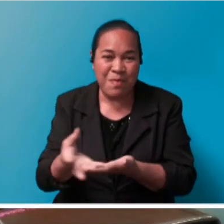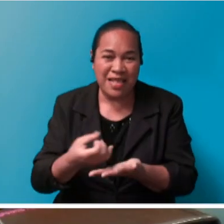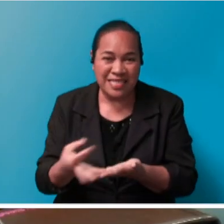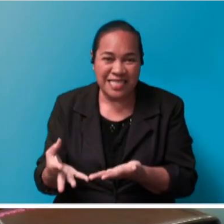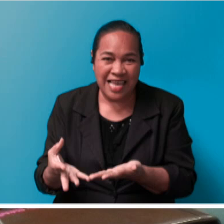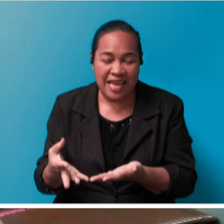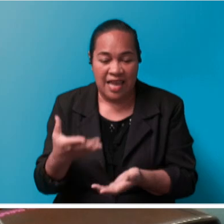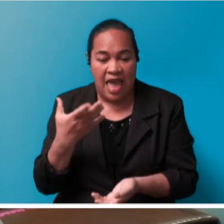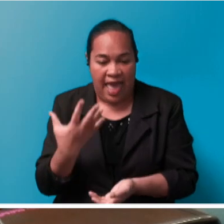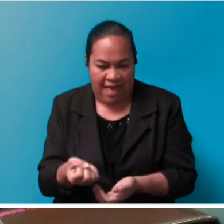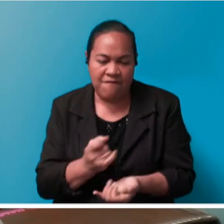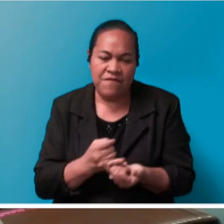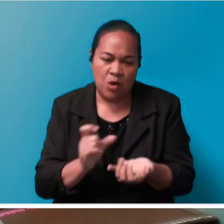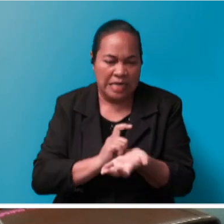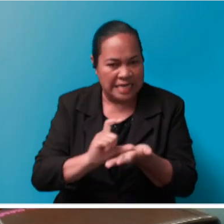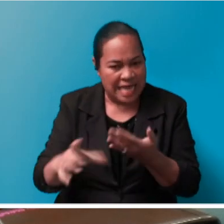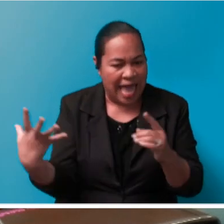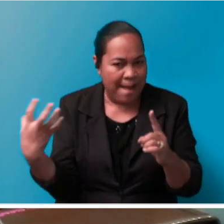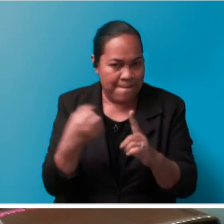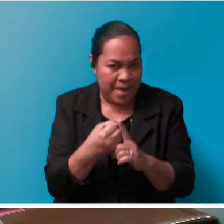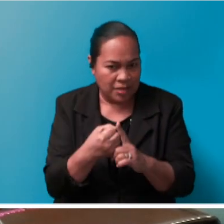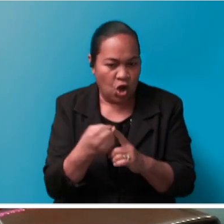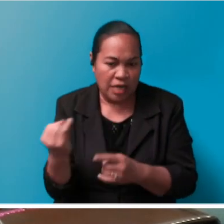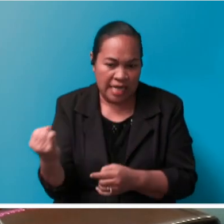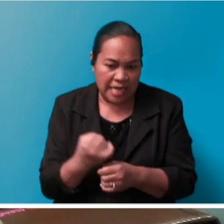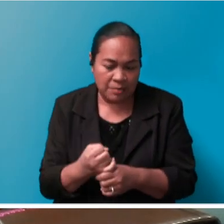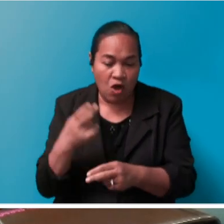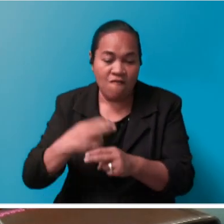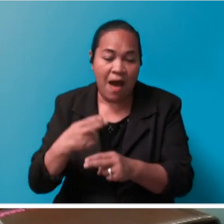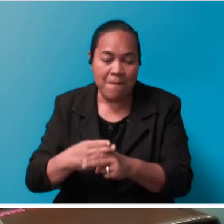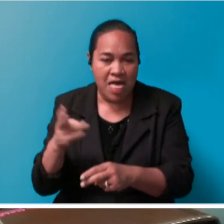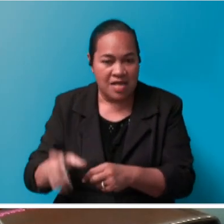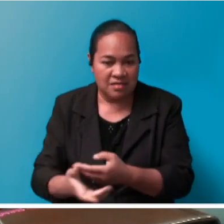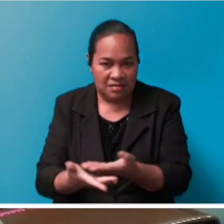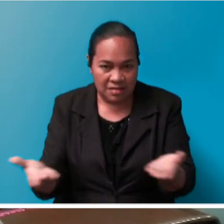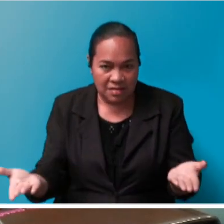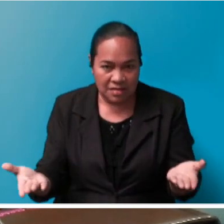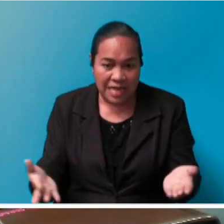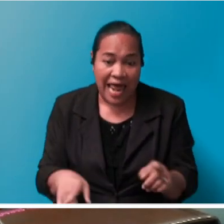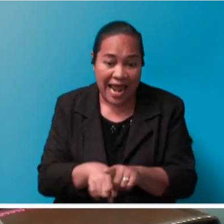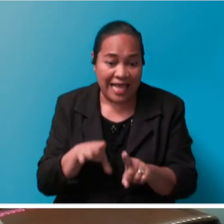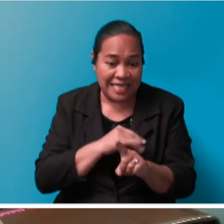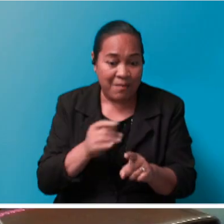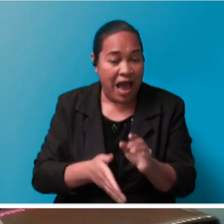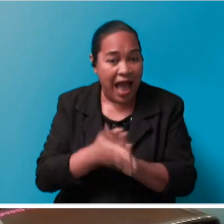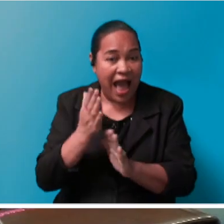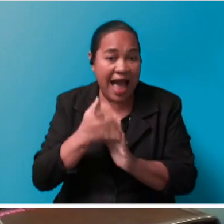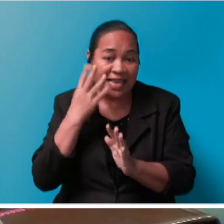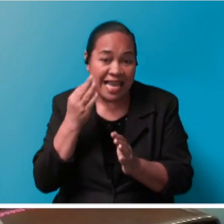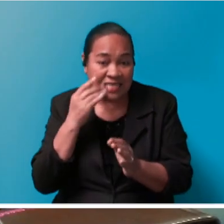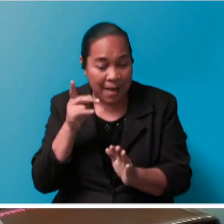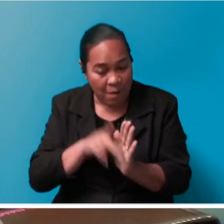a very clear impact on the incomes of farmers as well. So high cane prices, high rice